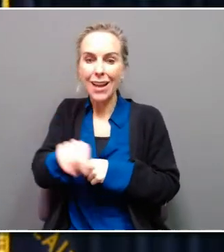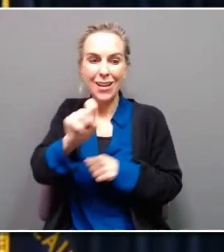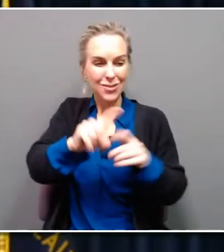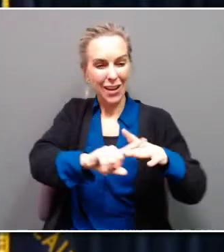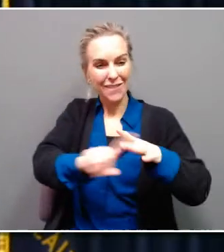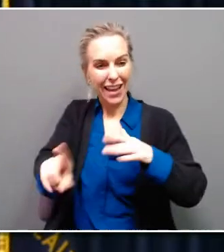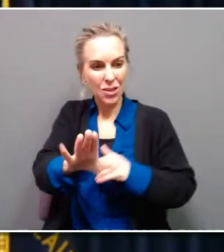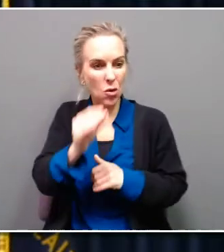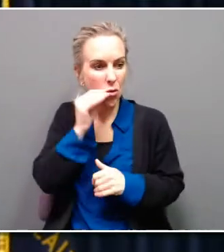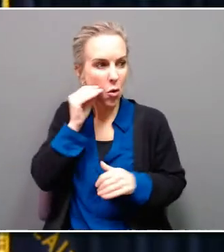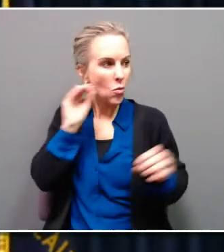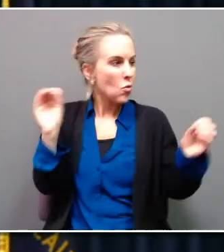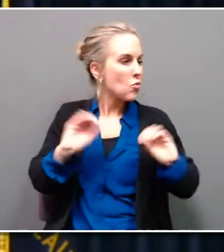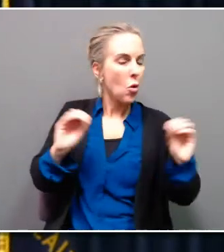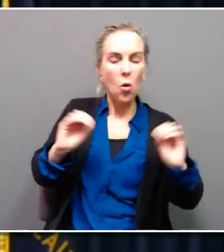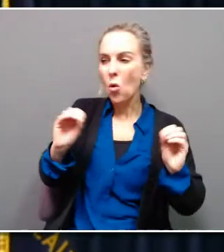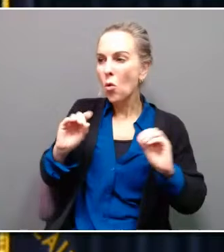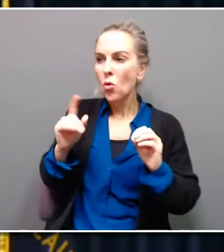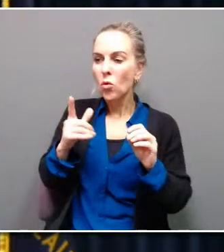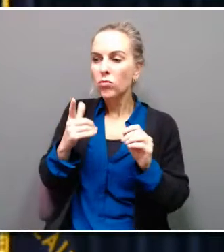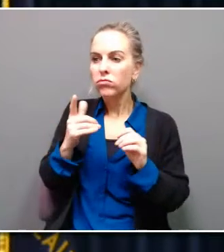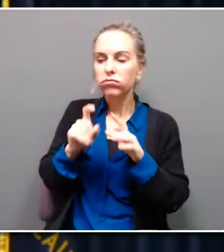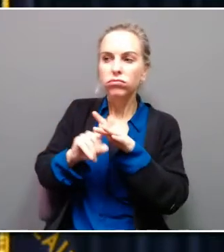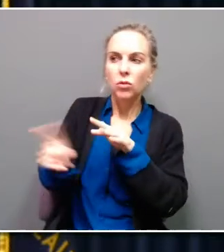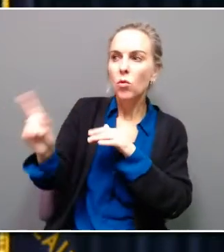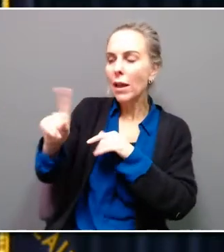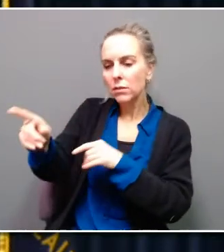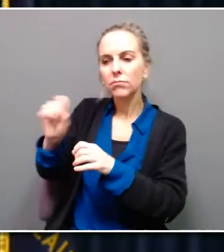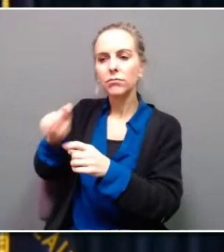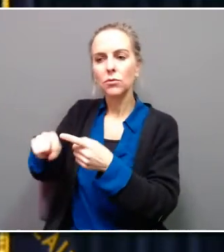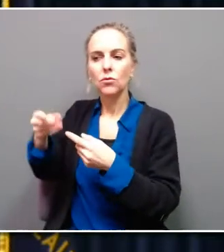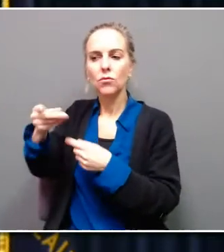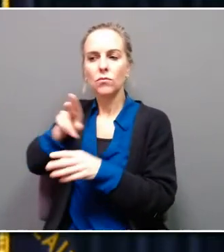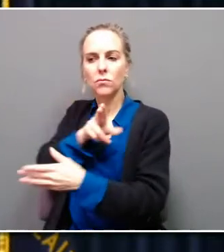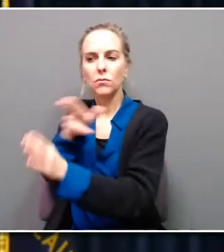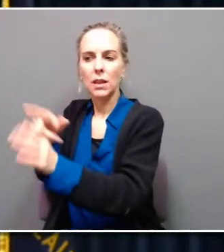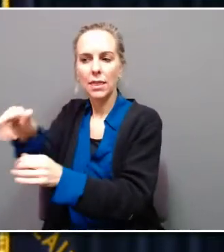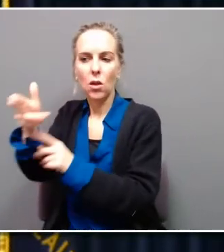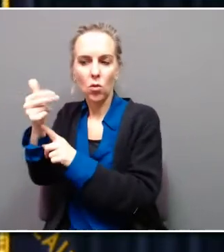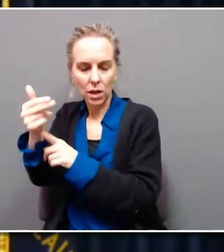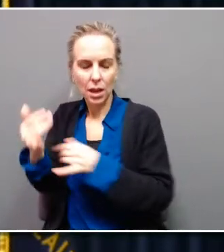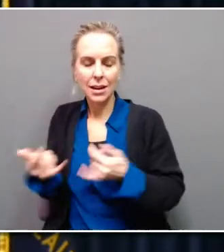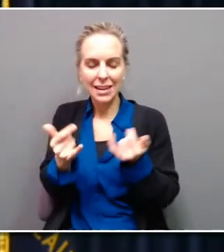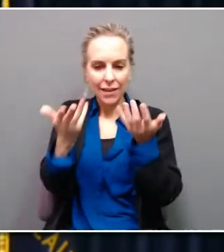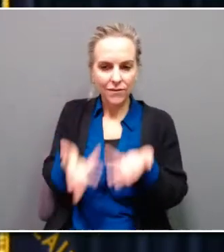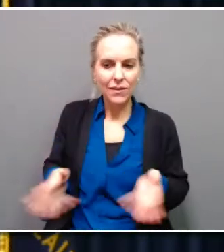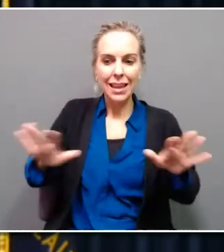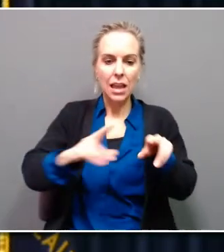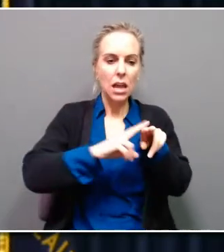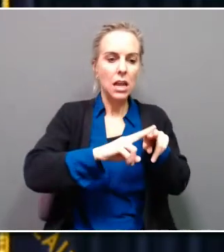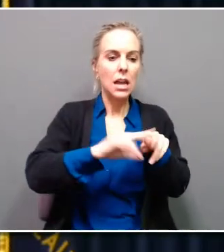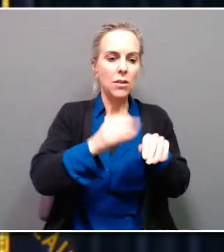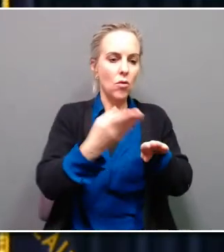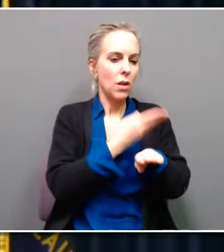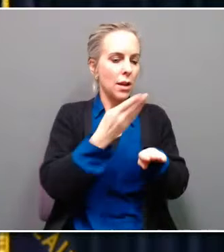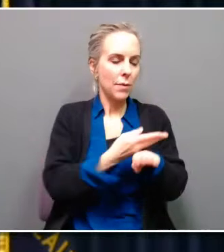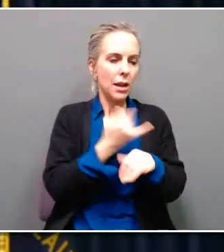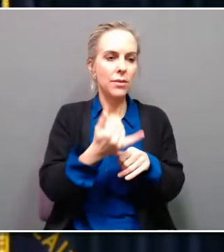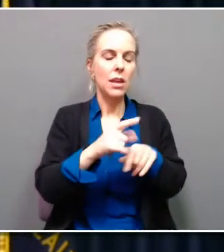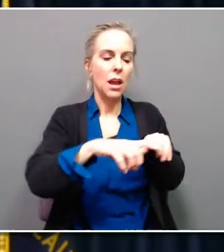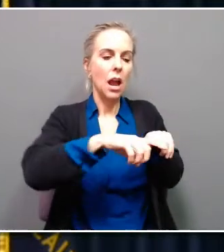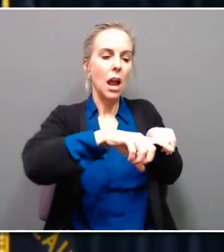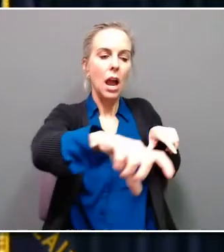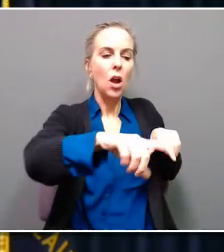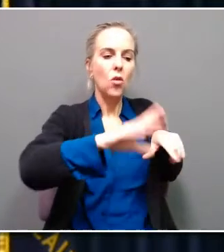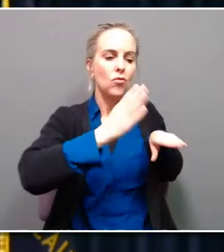in lodging. Evacuation of the derailment site has now been completed and the track repair is underway. Recovered rail